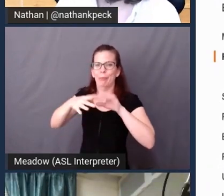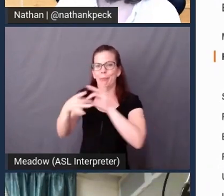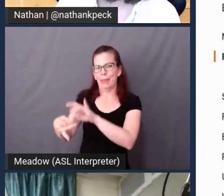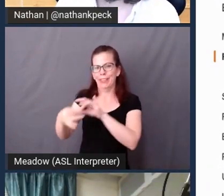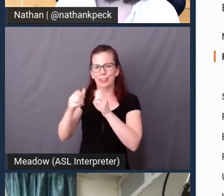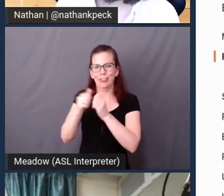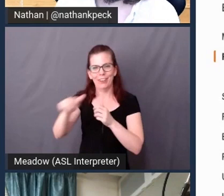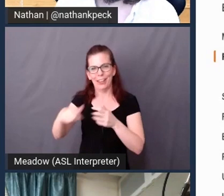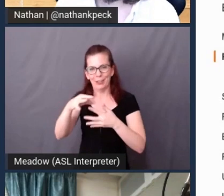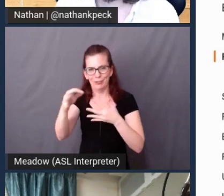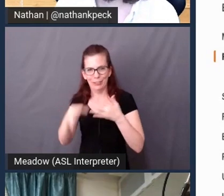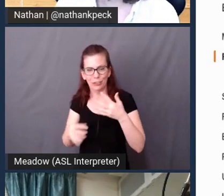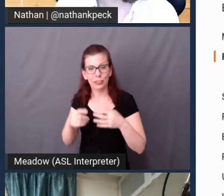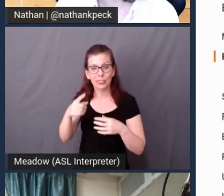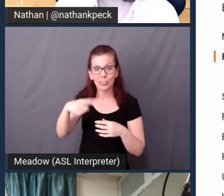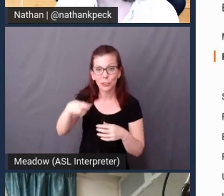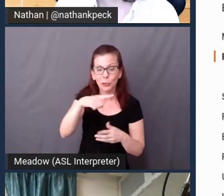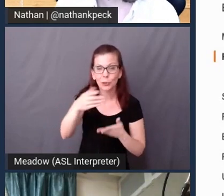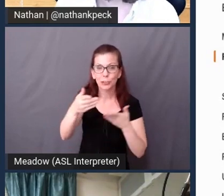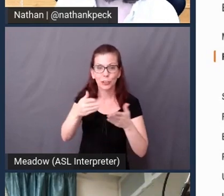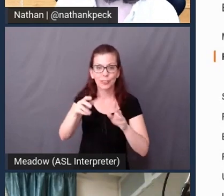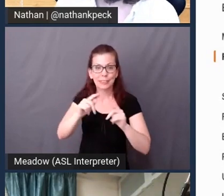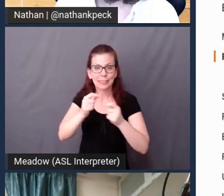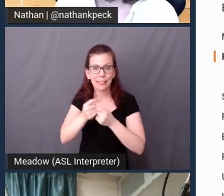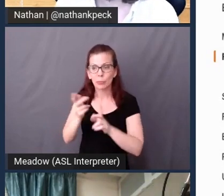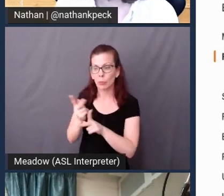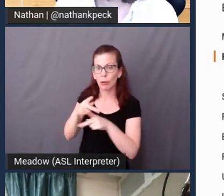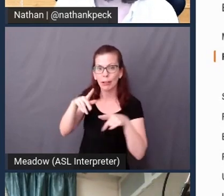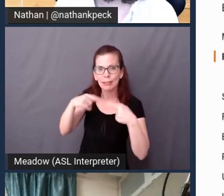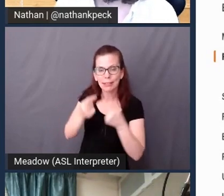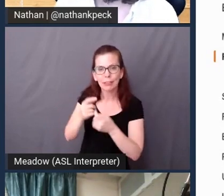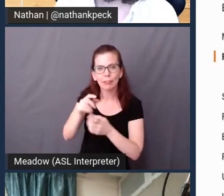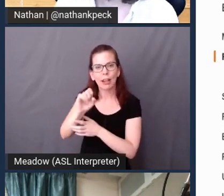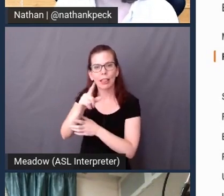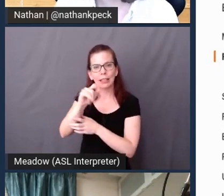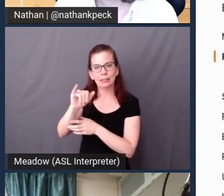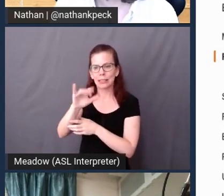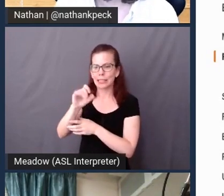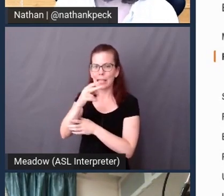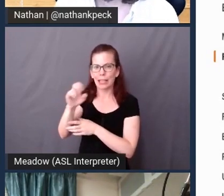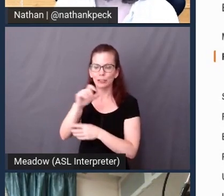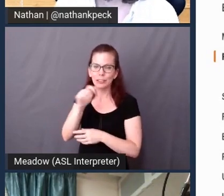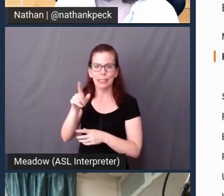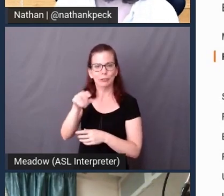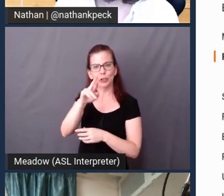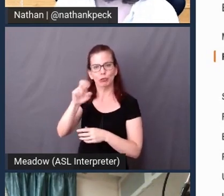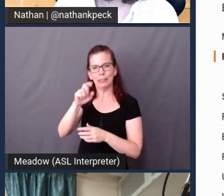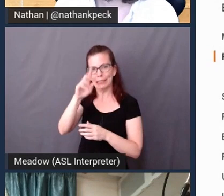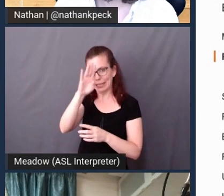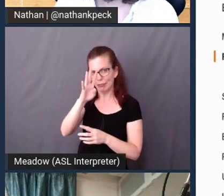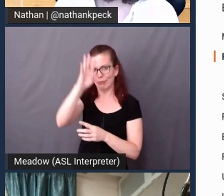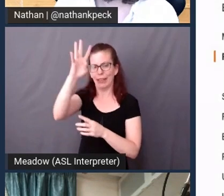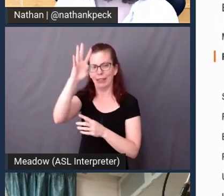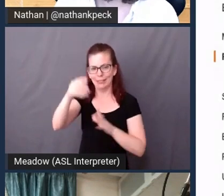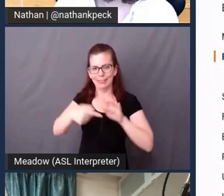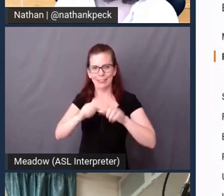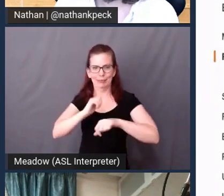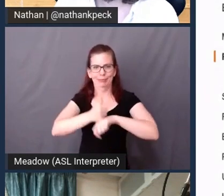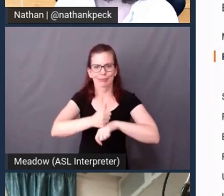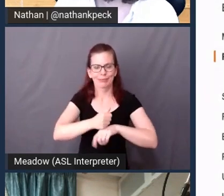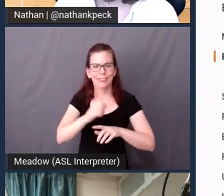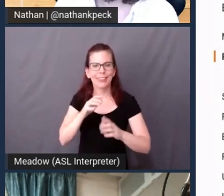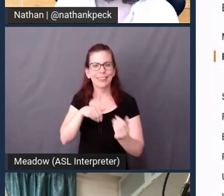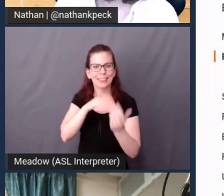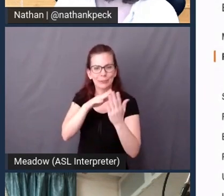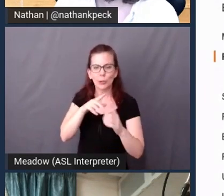you as a service team, as a product team for ElastiCache, didn't have to reinvent the wheel of your own auto scaling feature or whatnot. So I think this is